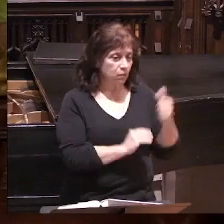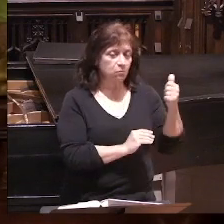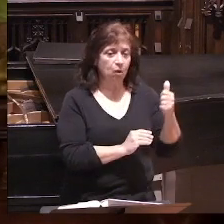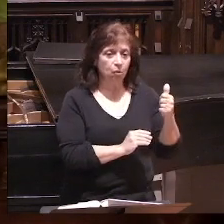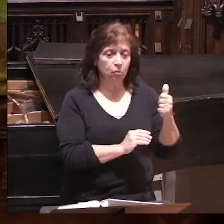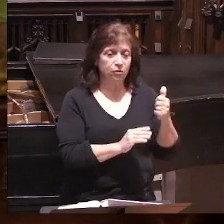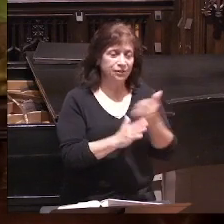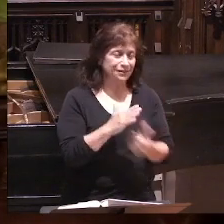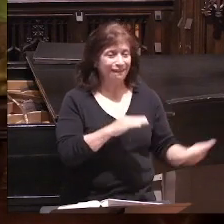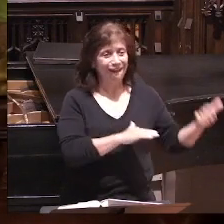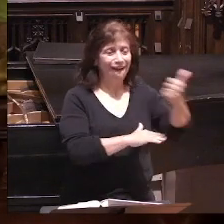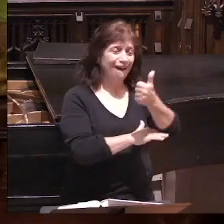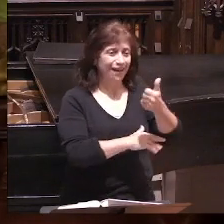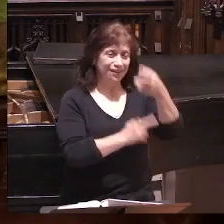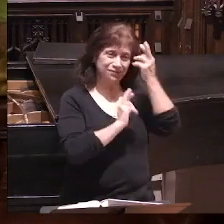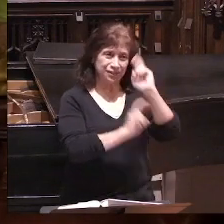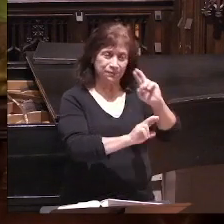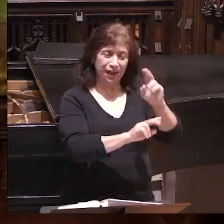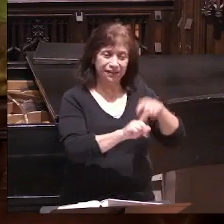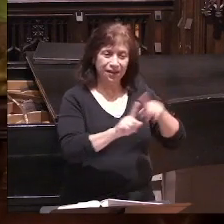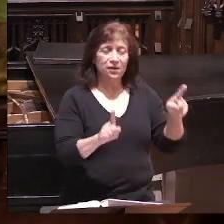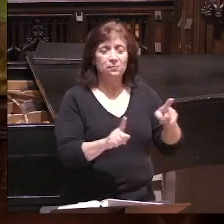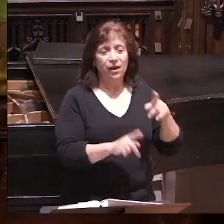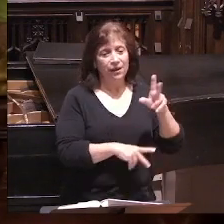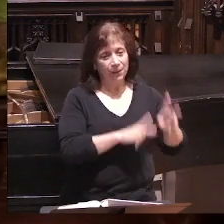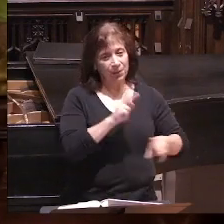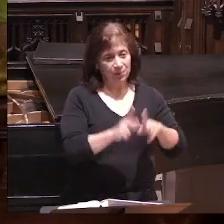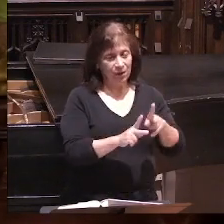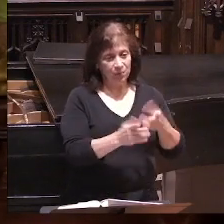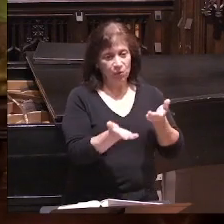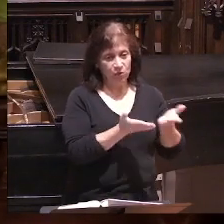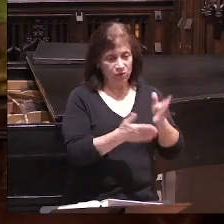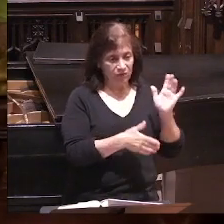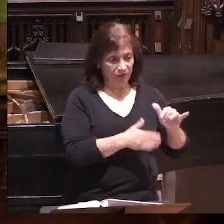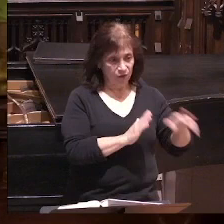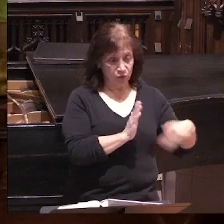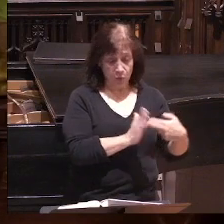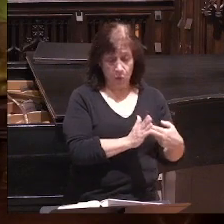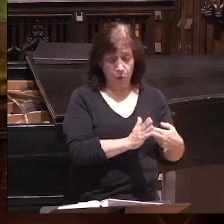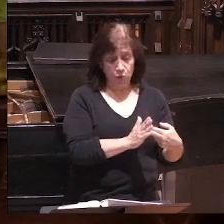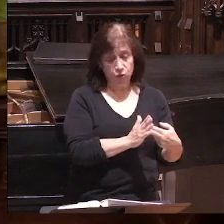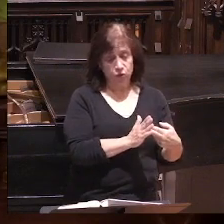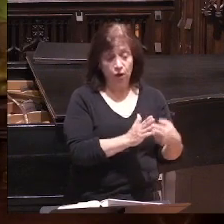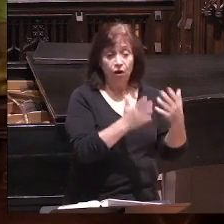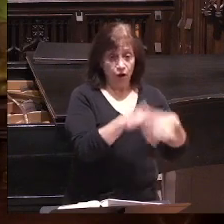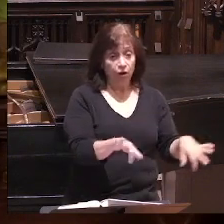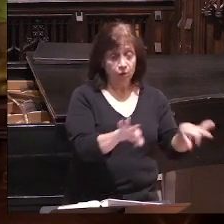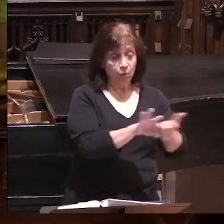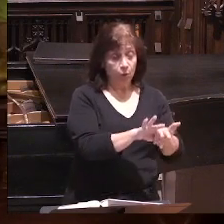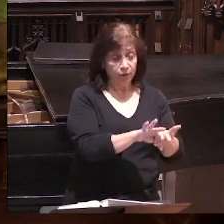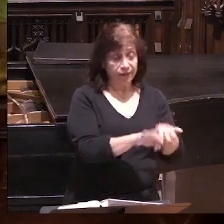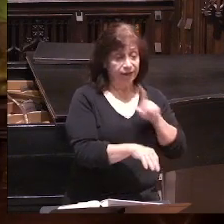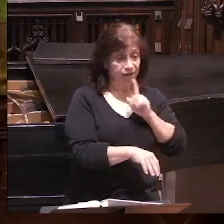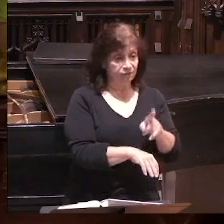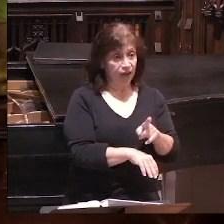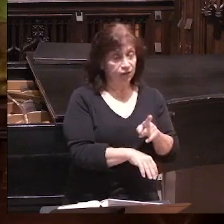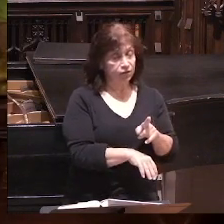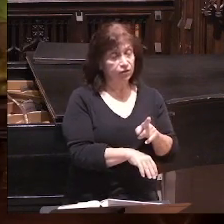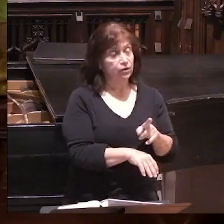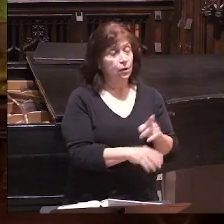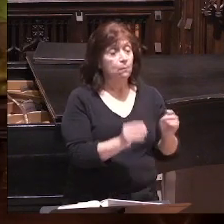highest accolades, but those that serve in these roles are none the less important, in fact,